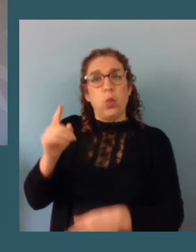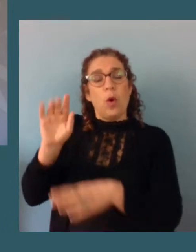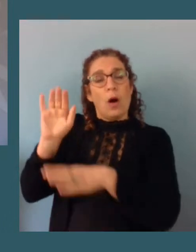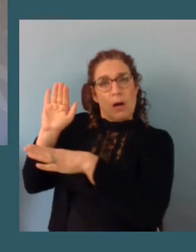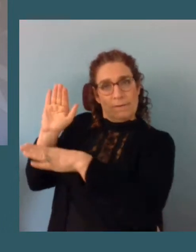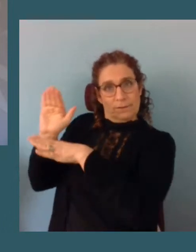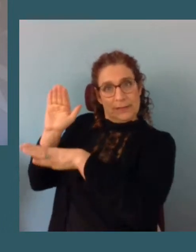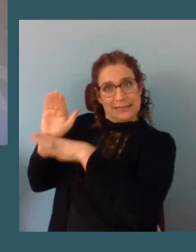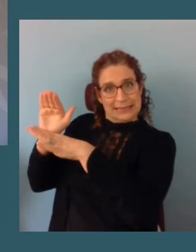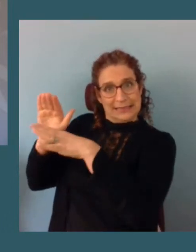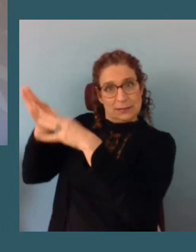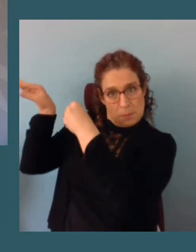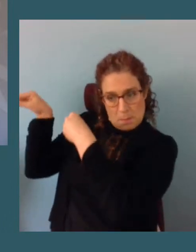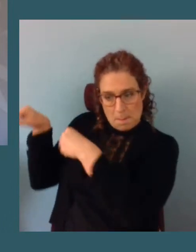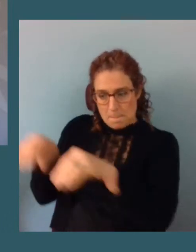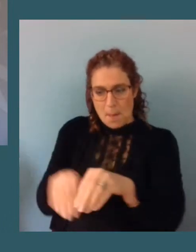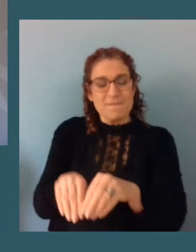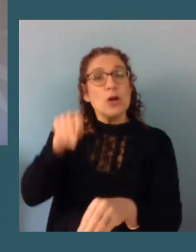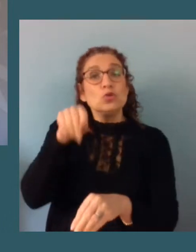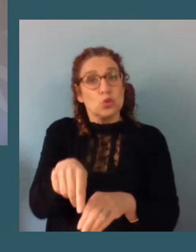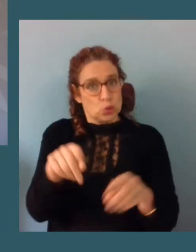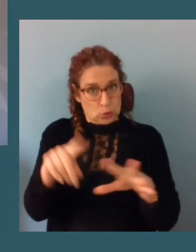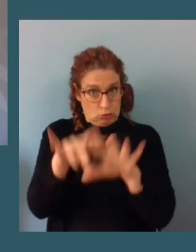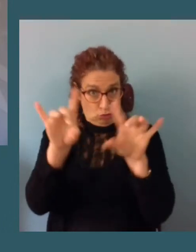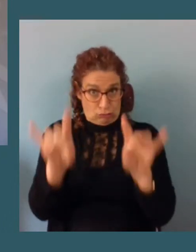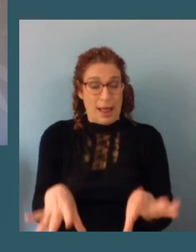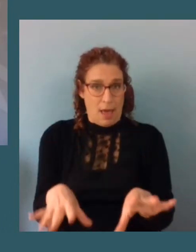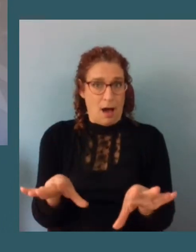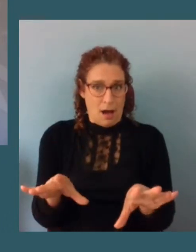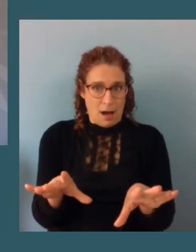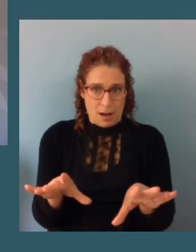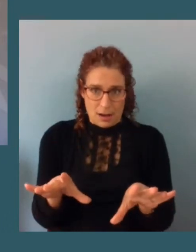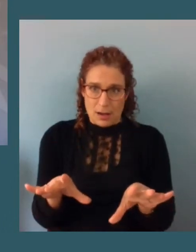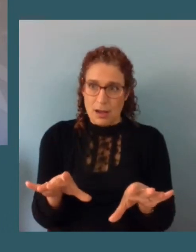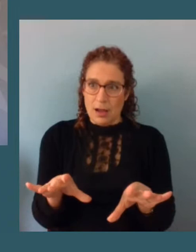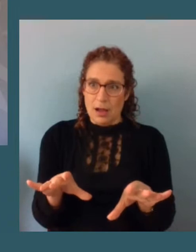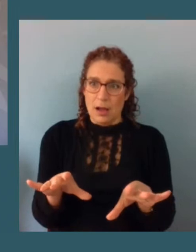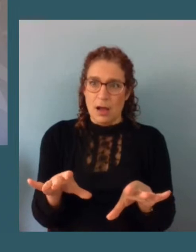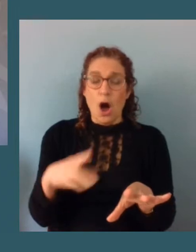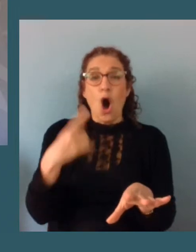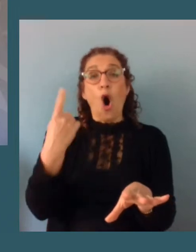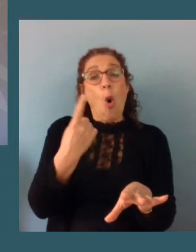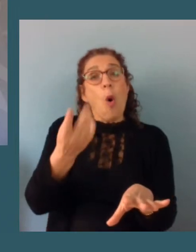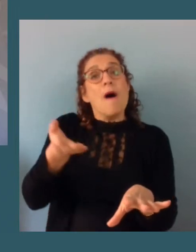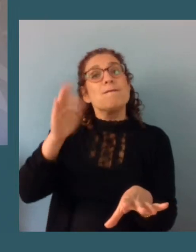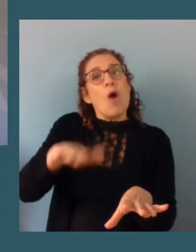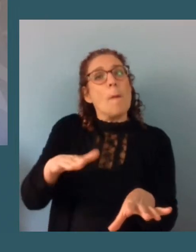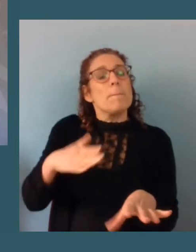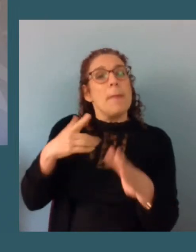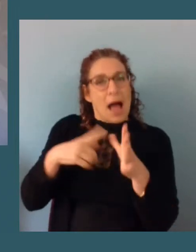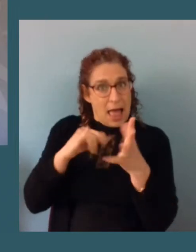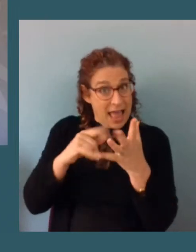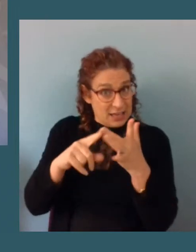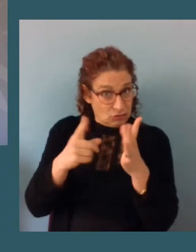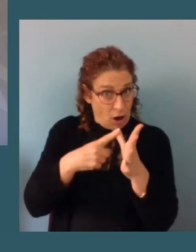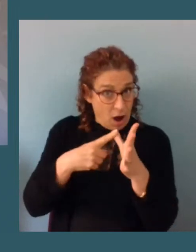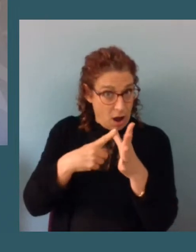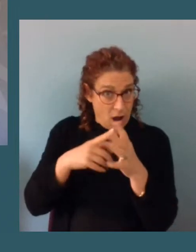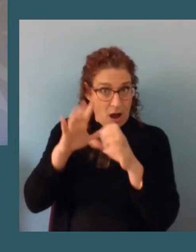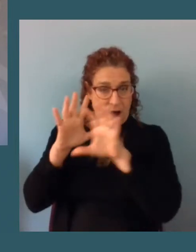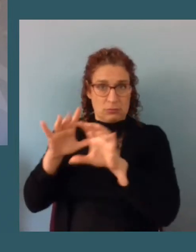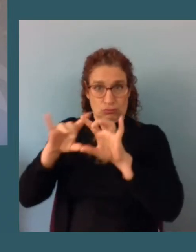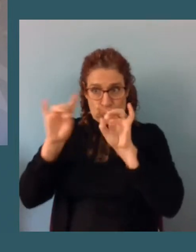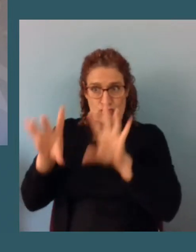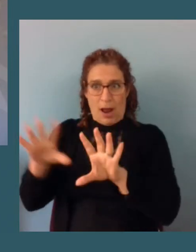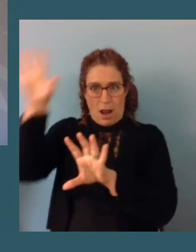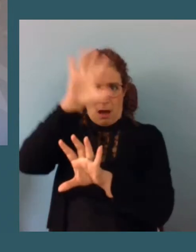were coming into Australia and were of Asian background, the incidence of